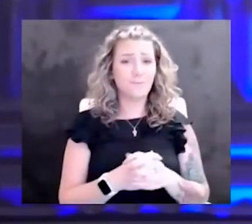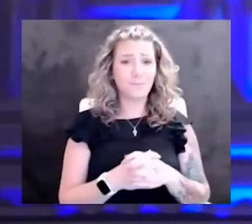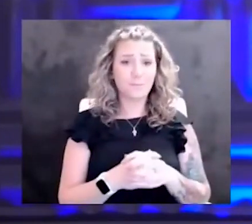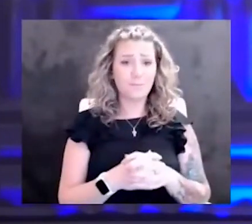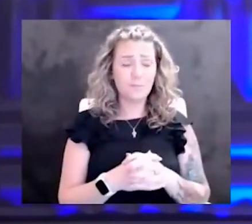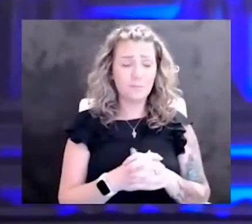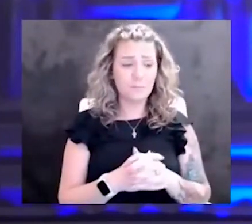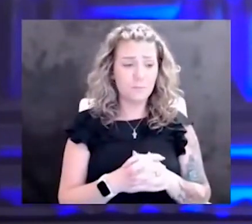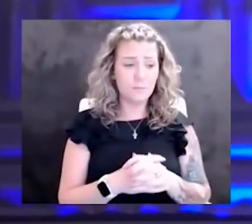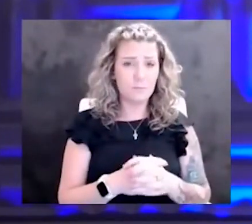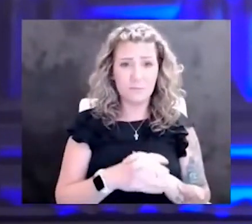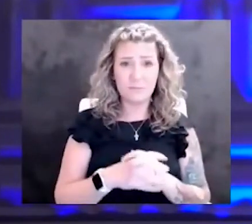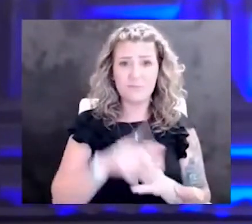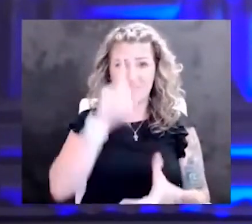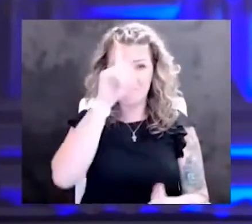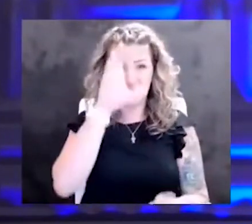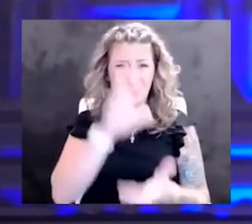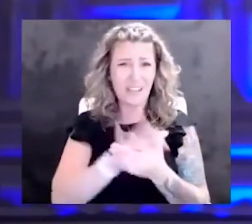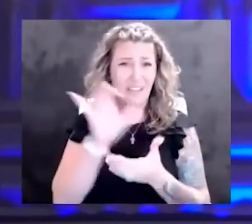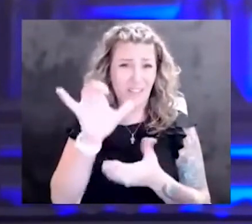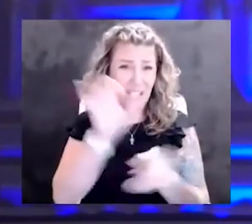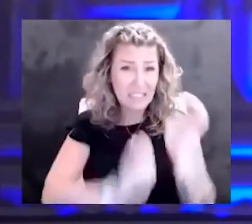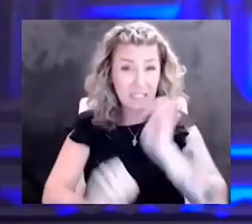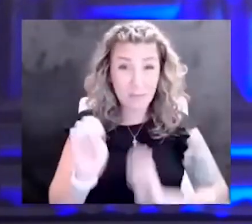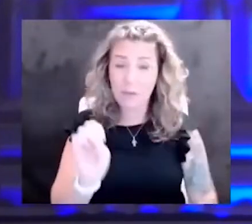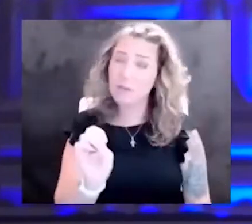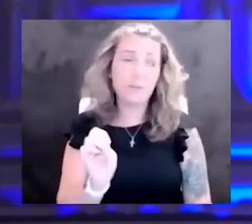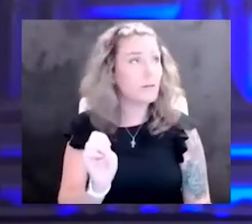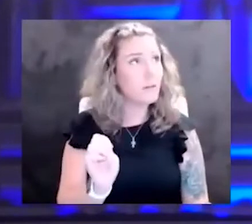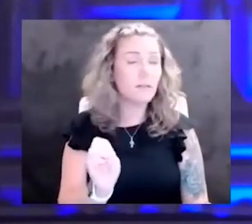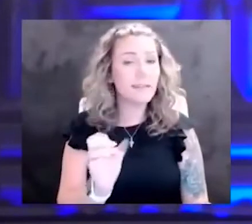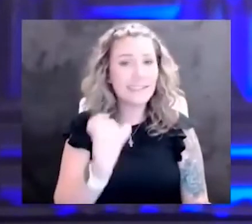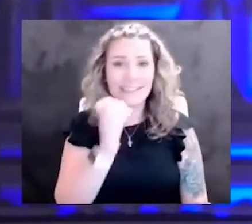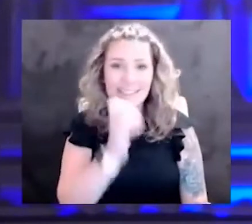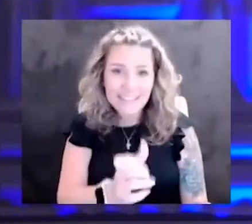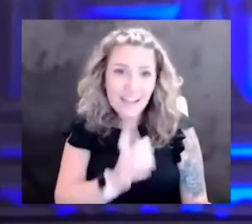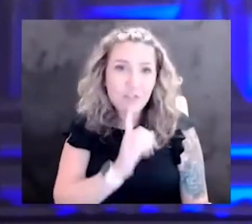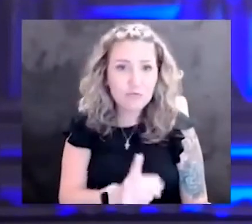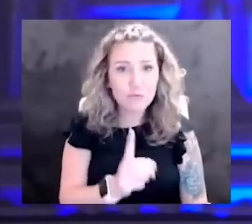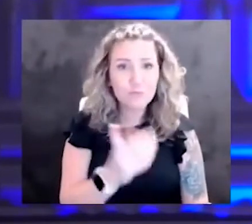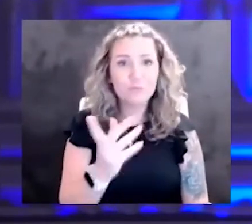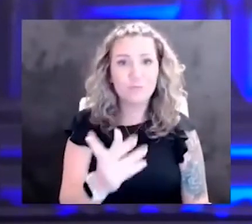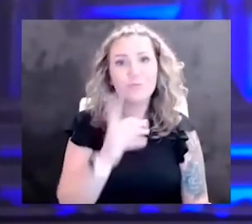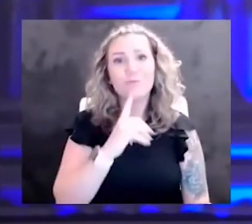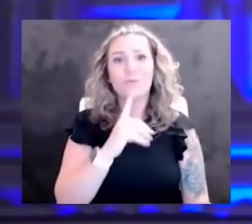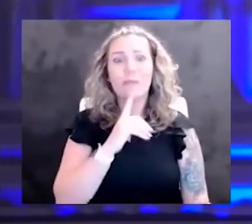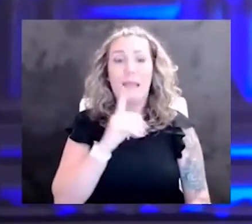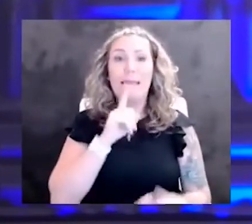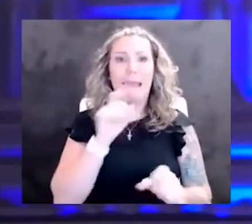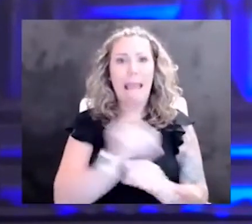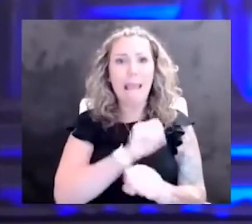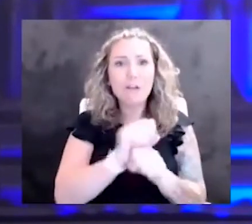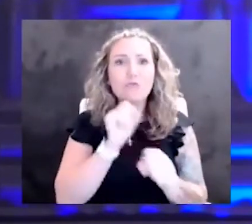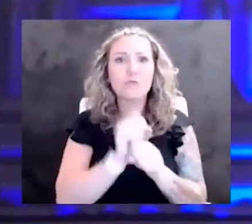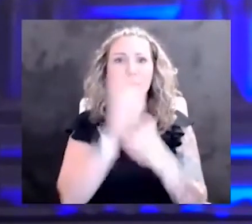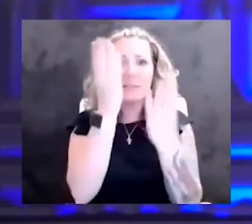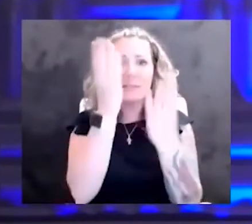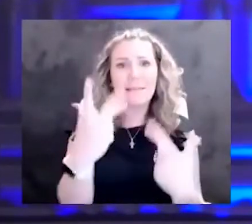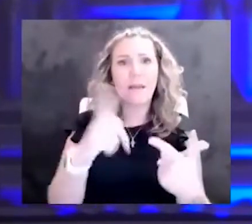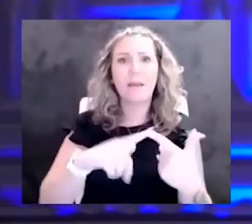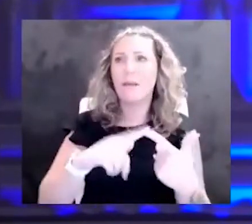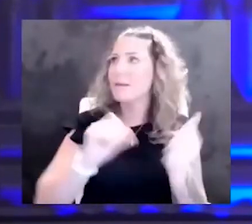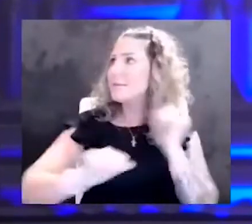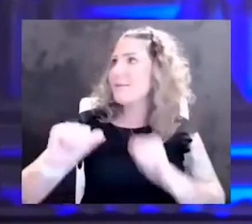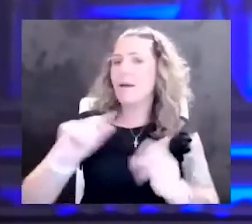believe that it's experimental, it's just not keeping up with the actual data, the science, the safety record. We know that